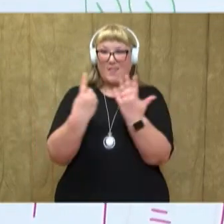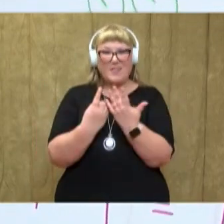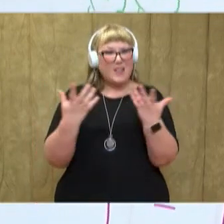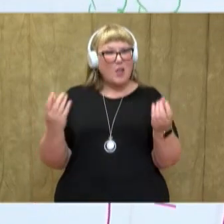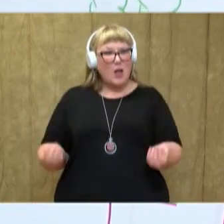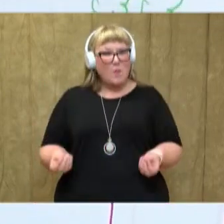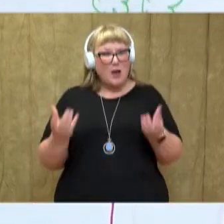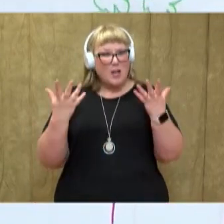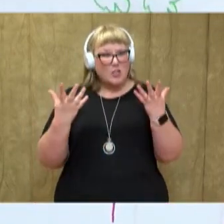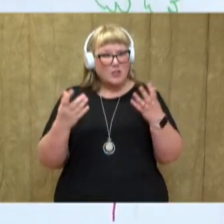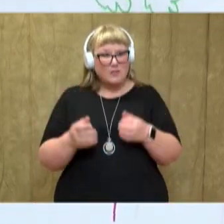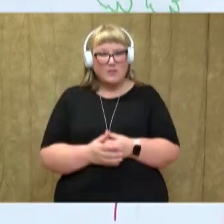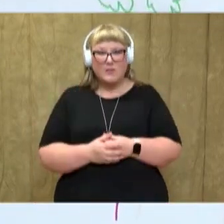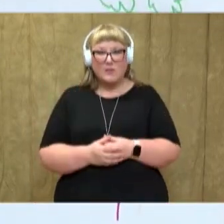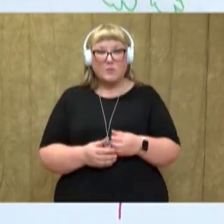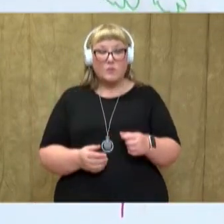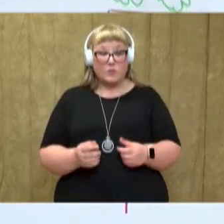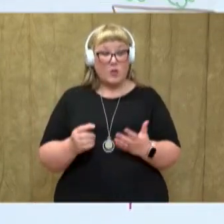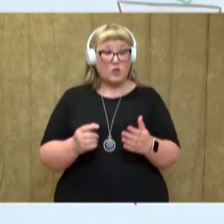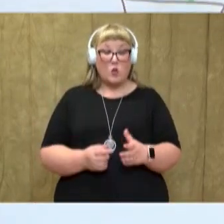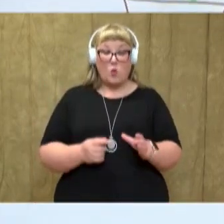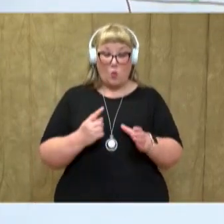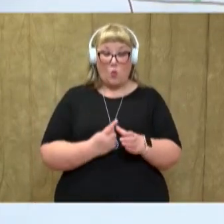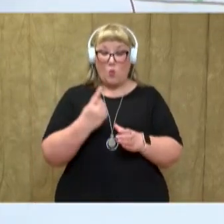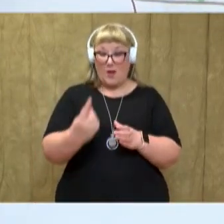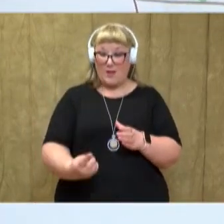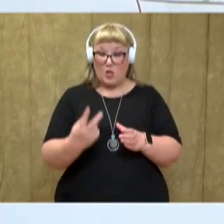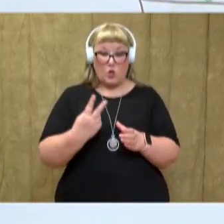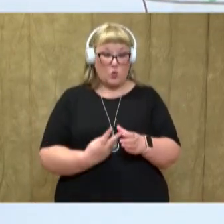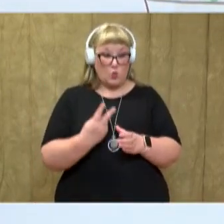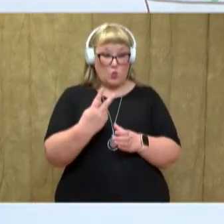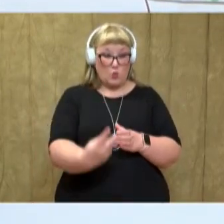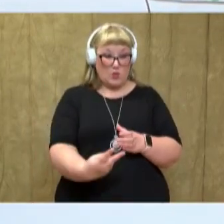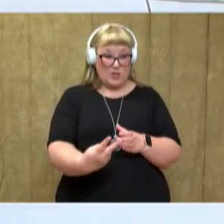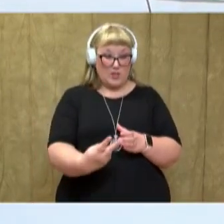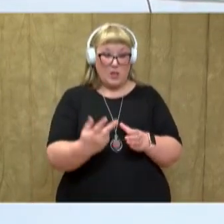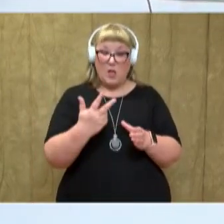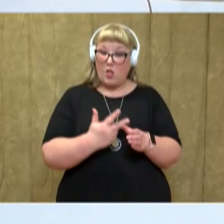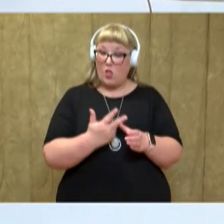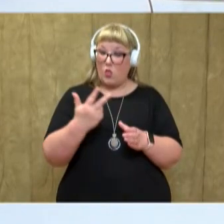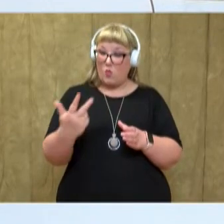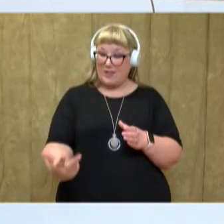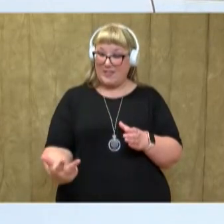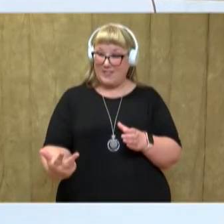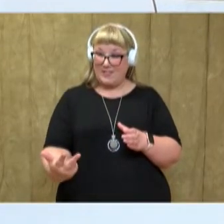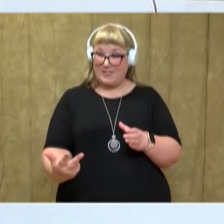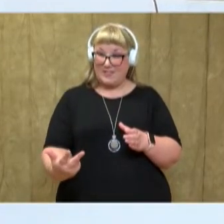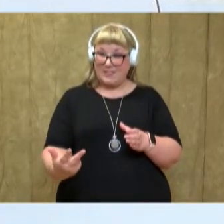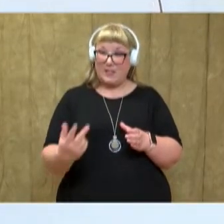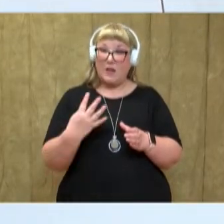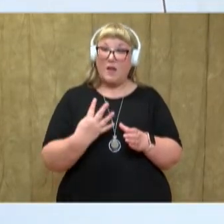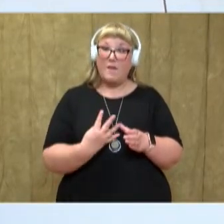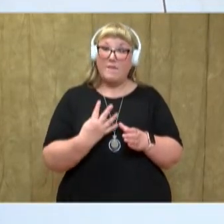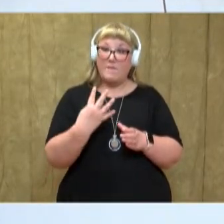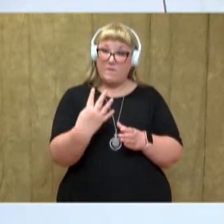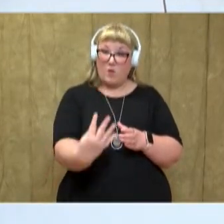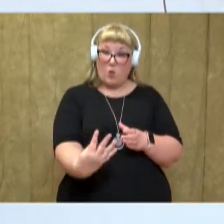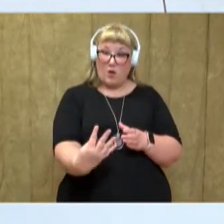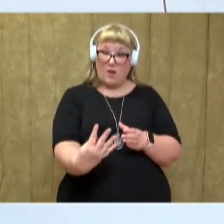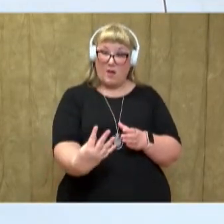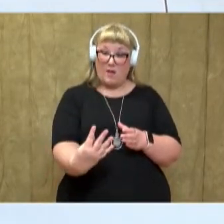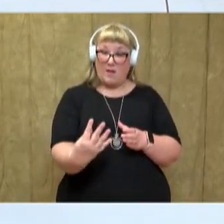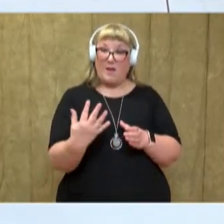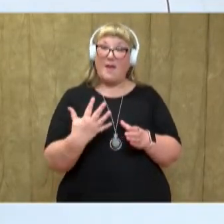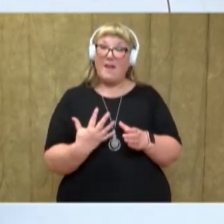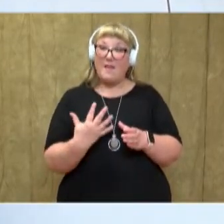is. 1, 2, 3,